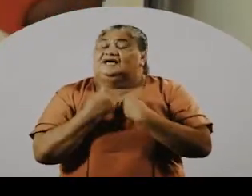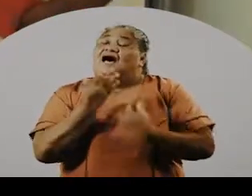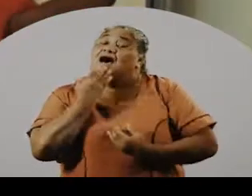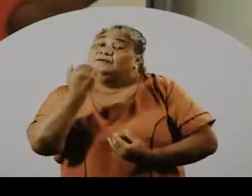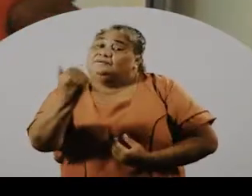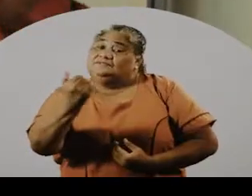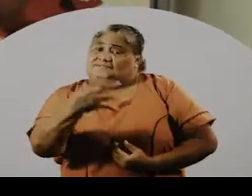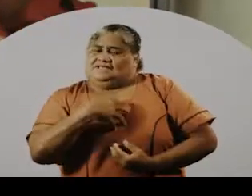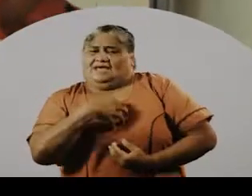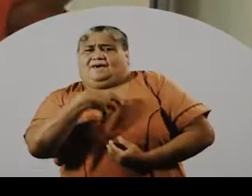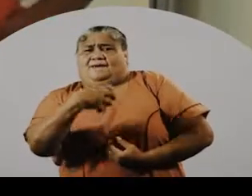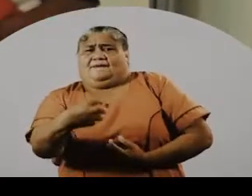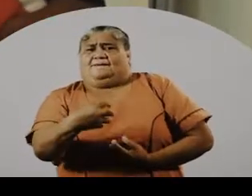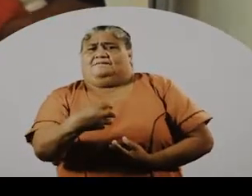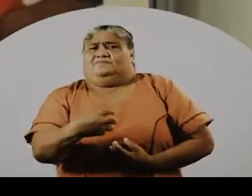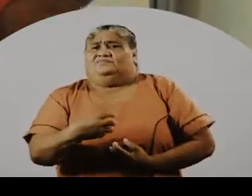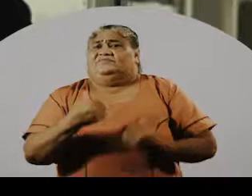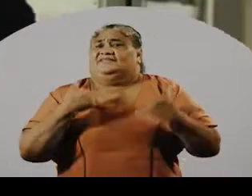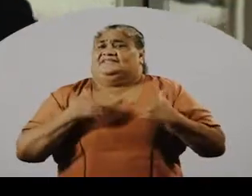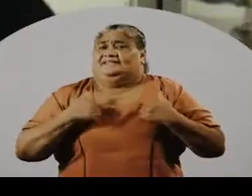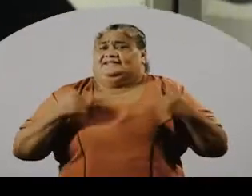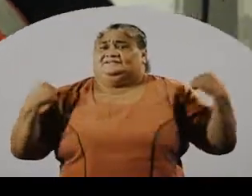enough life jackets for everyone on board.